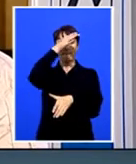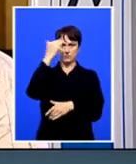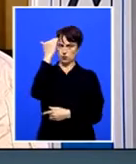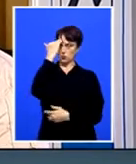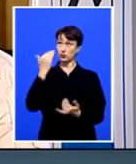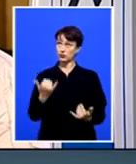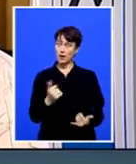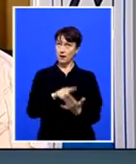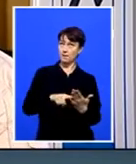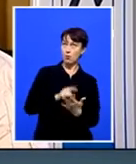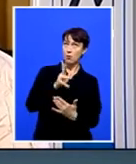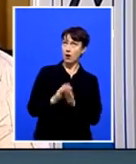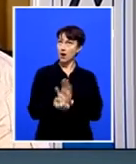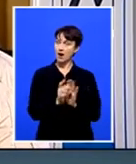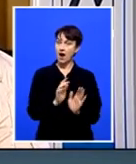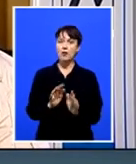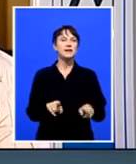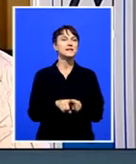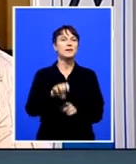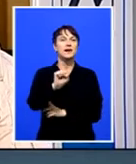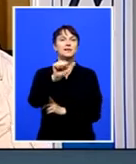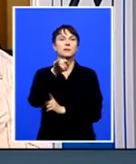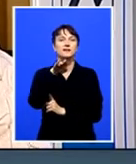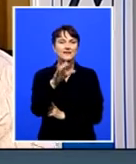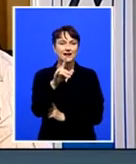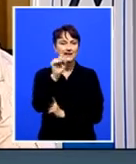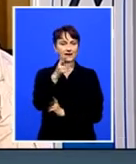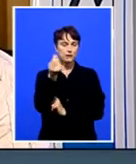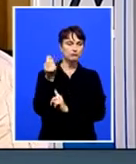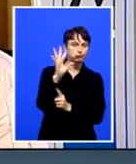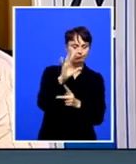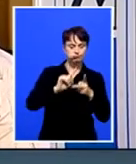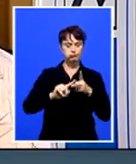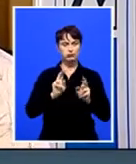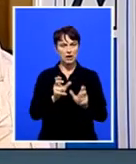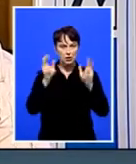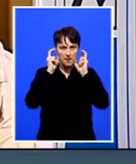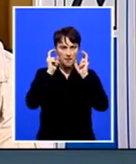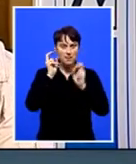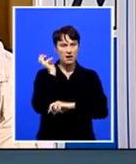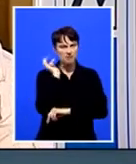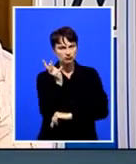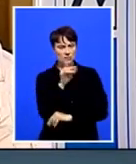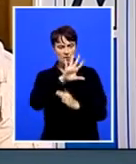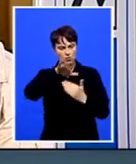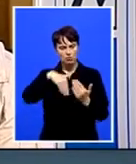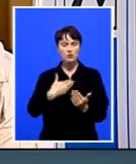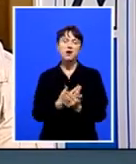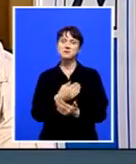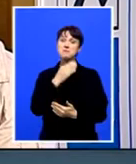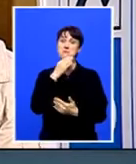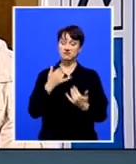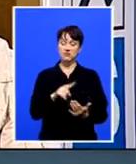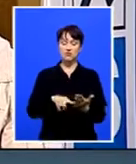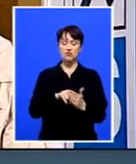today's elections. And also the SABC has been brought on board so that at least people are aware of what is happening. So they've done a sterling job, so we're up for this